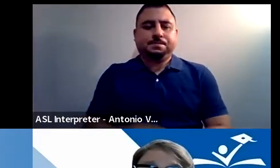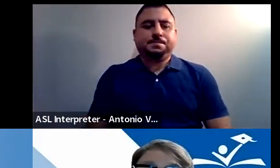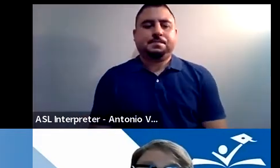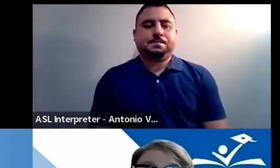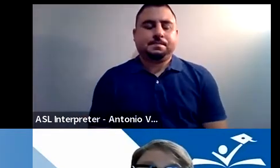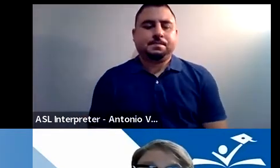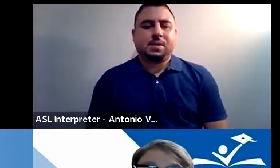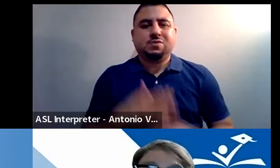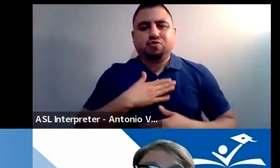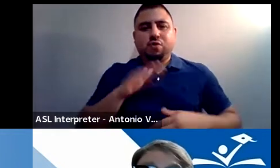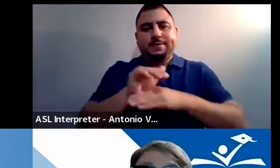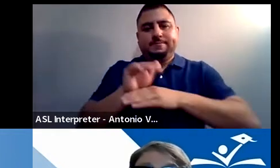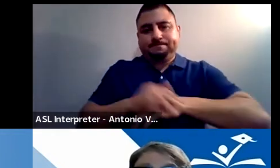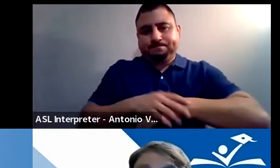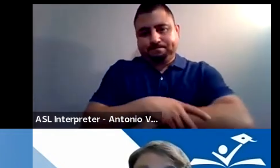rest of your evening.